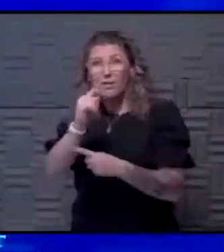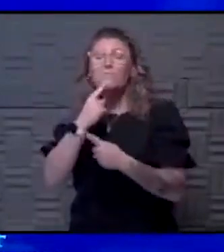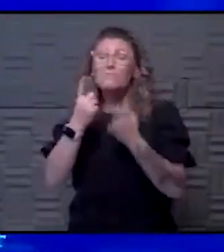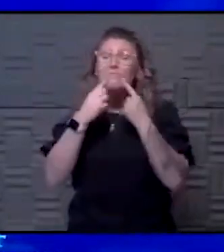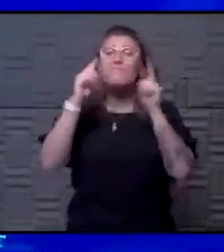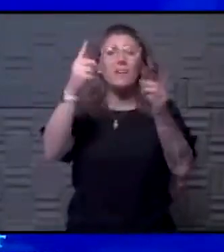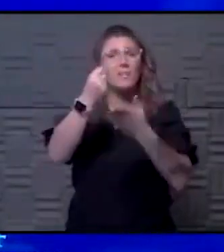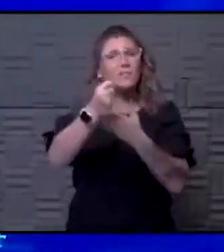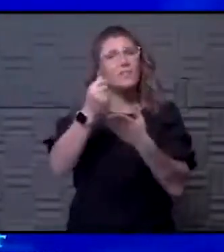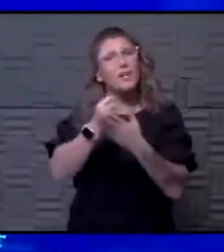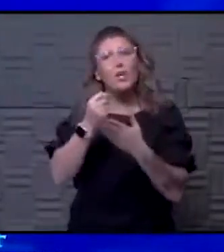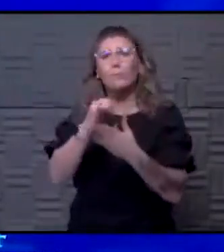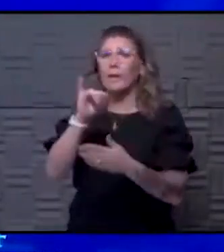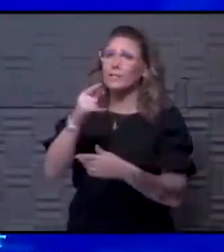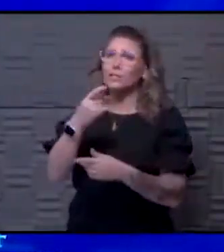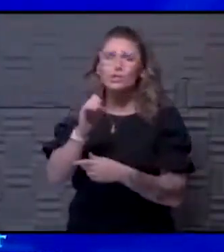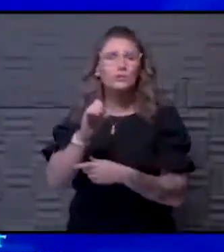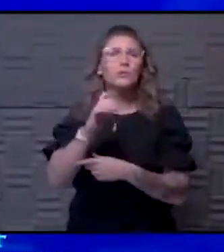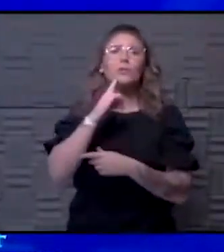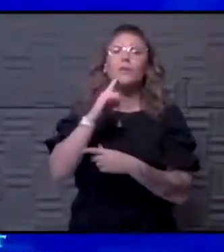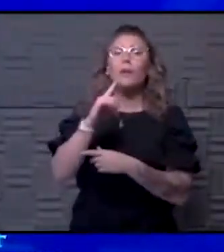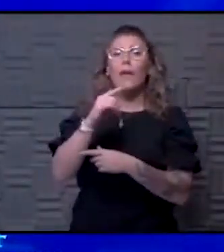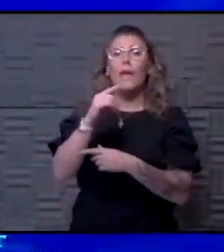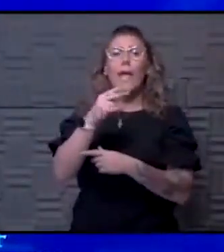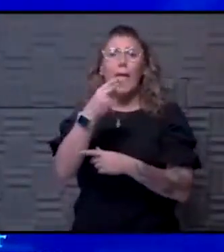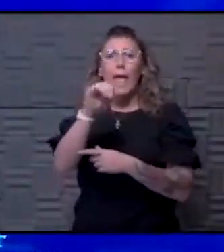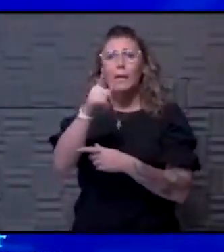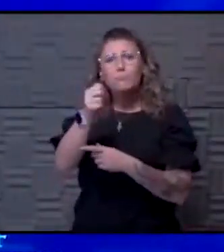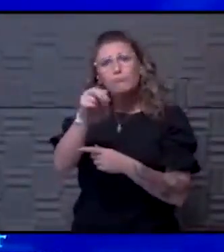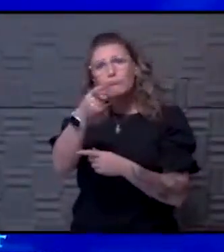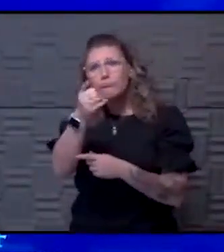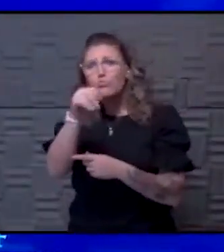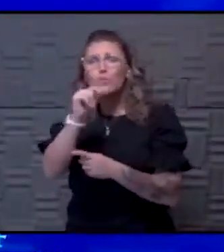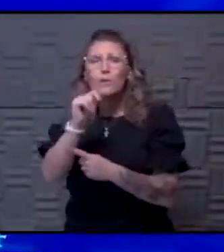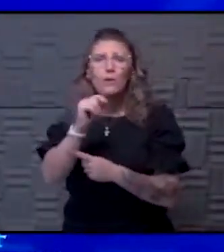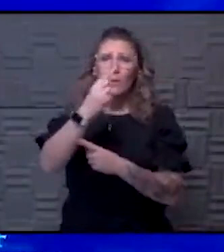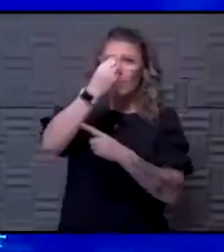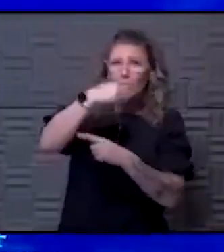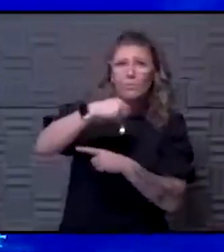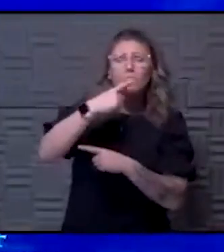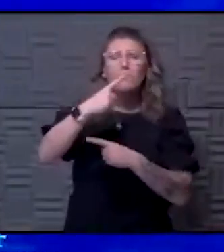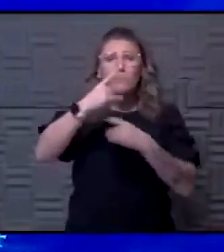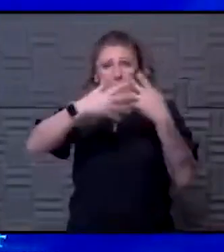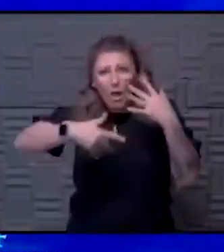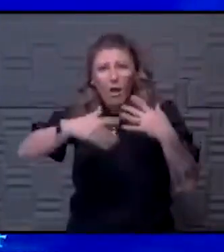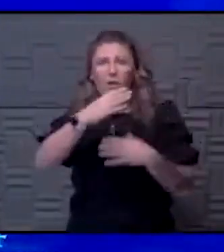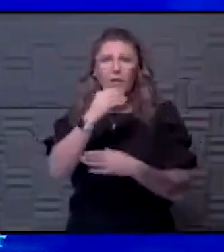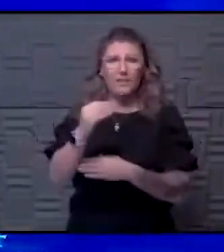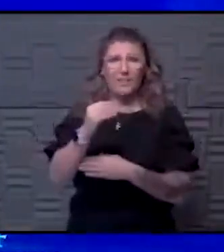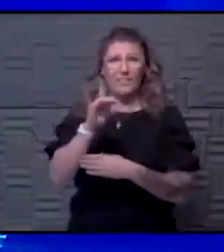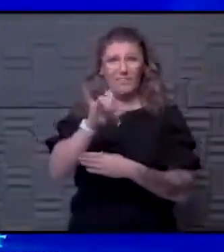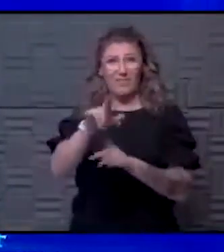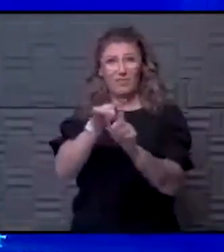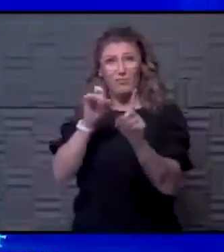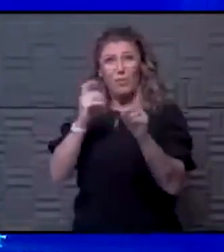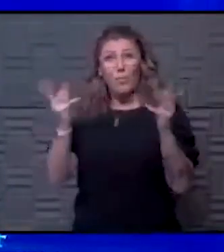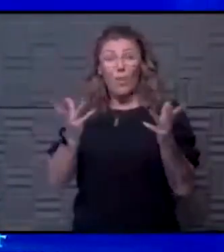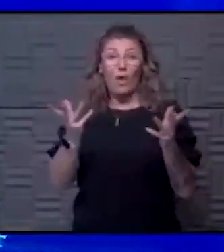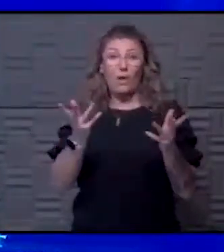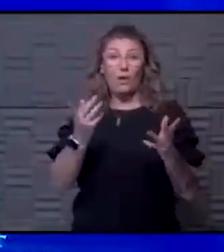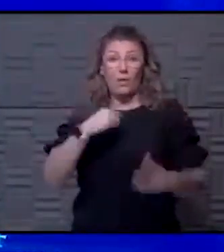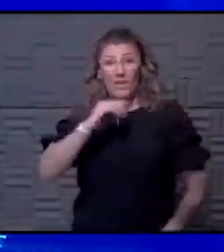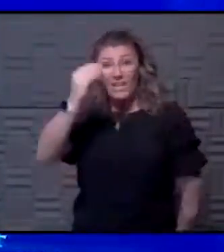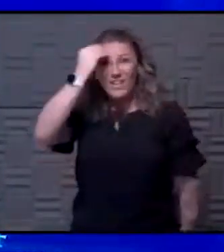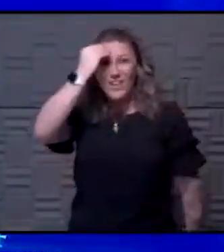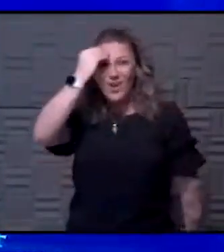IVIG is the therapy for it. It's not heparin. It appears to be effective in most cases. It's cerebral vascular thrombosis, which is caused by essentially something we're very